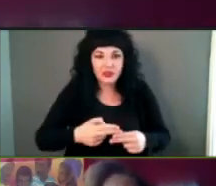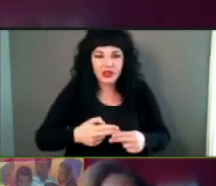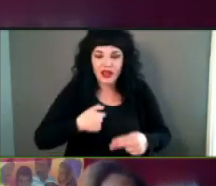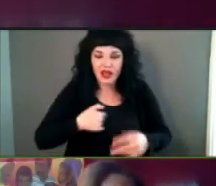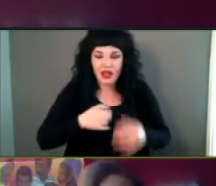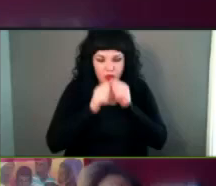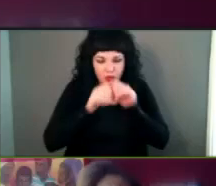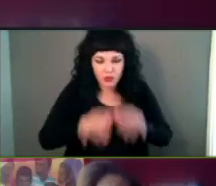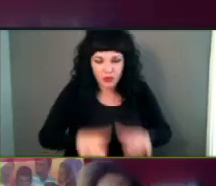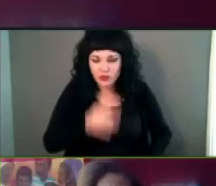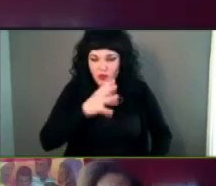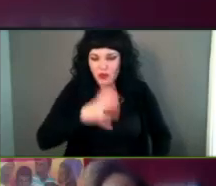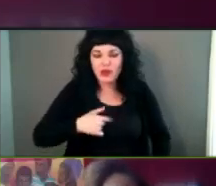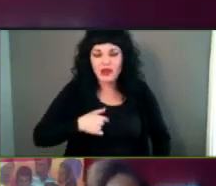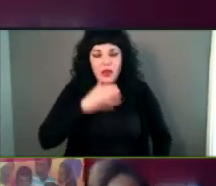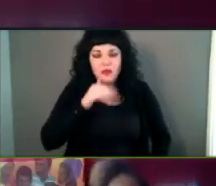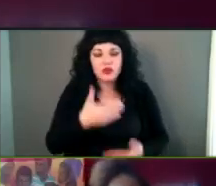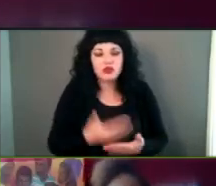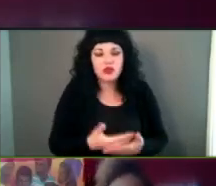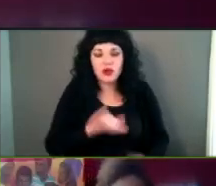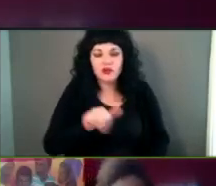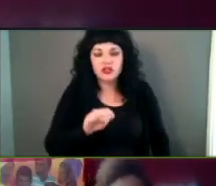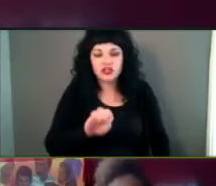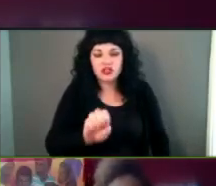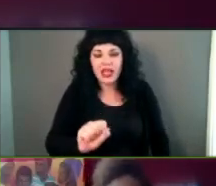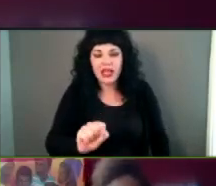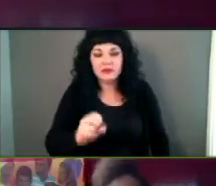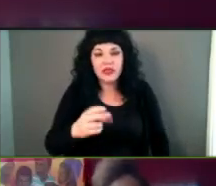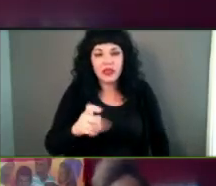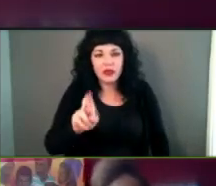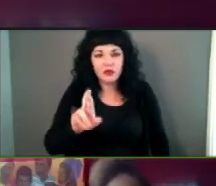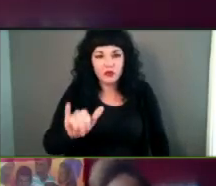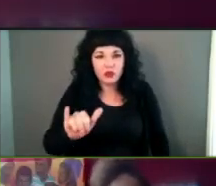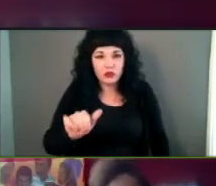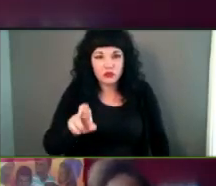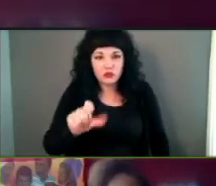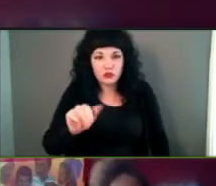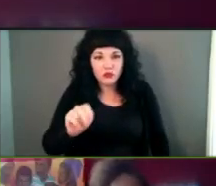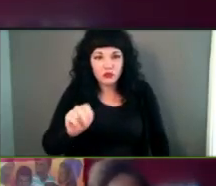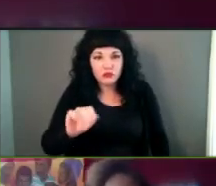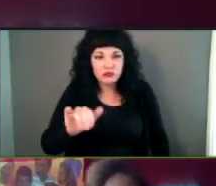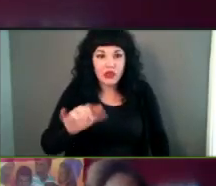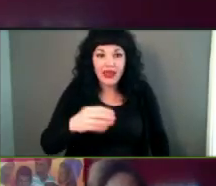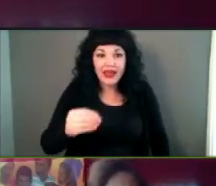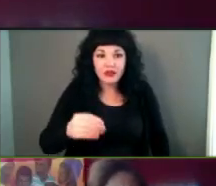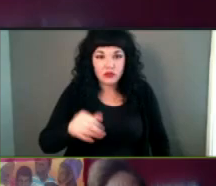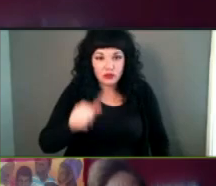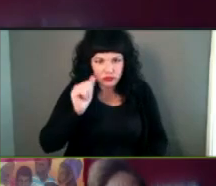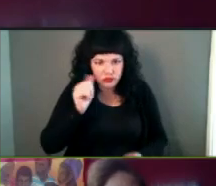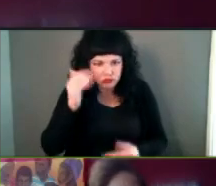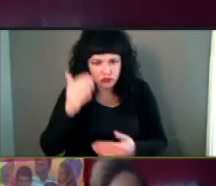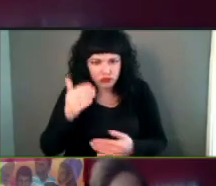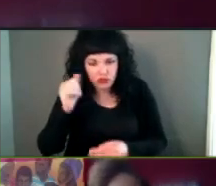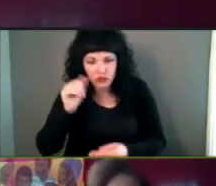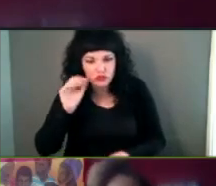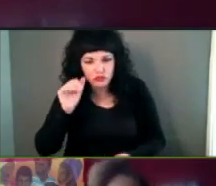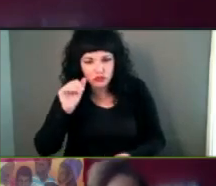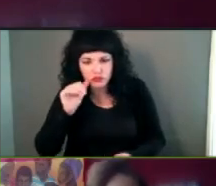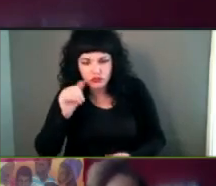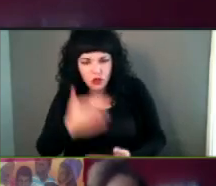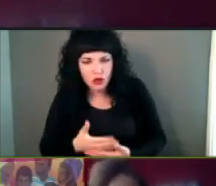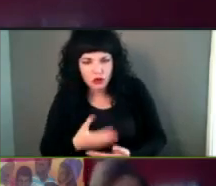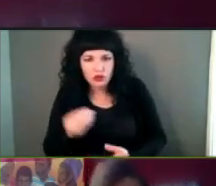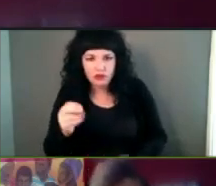Monroe Jr. and Loretta Harrison Boyce. I am the daughter of many who have nurtured